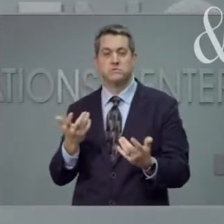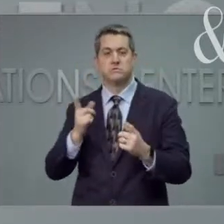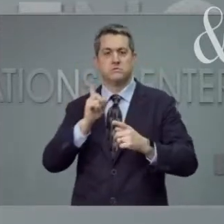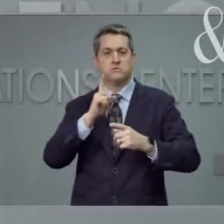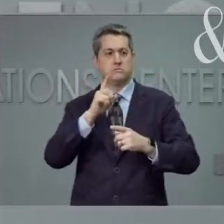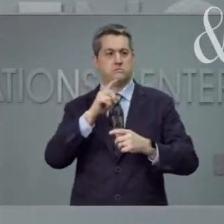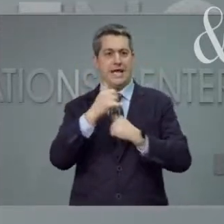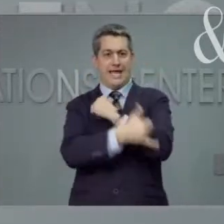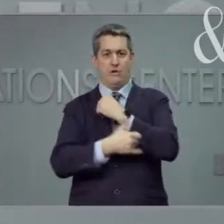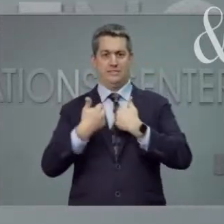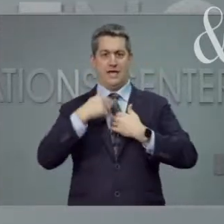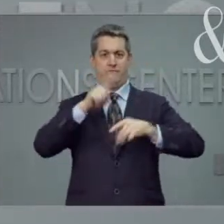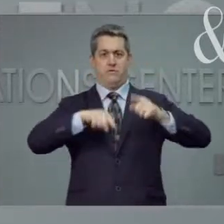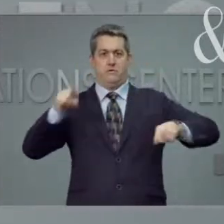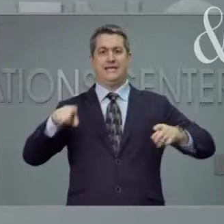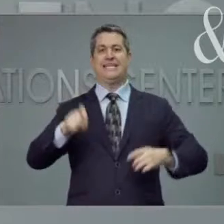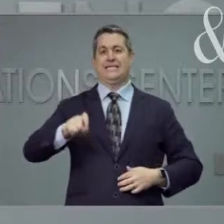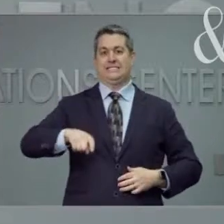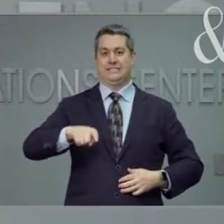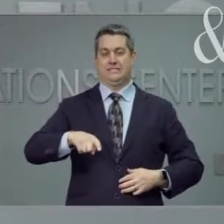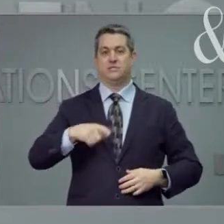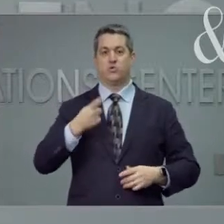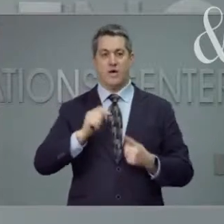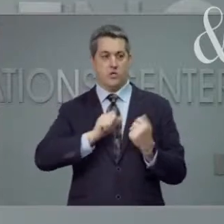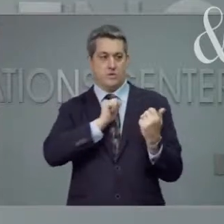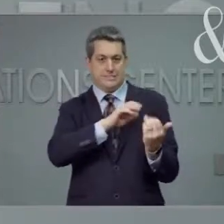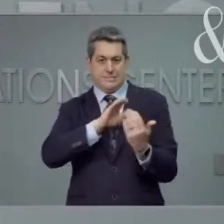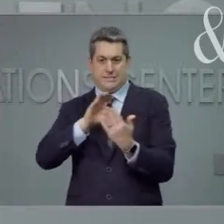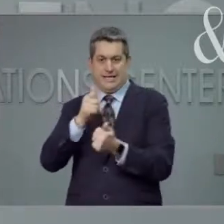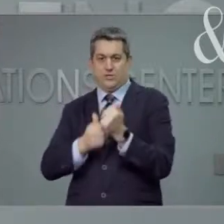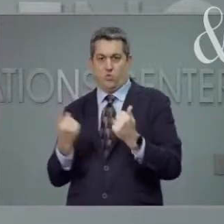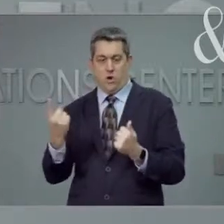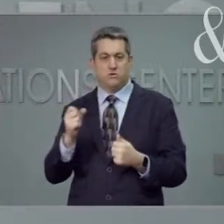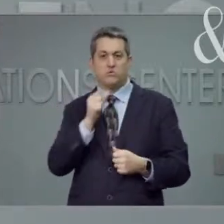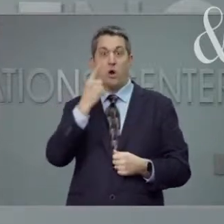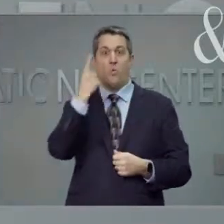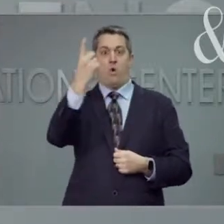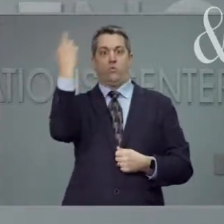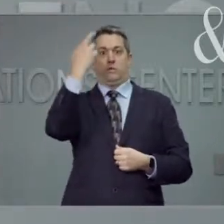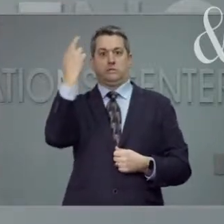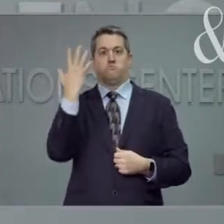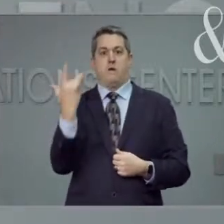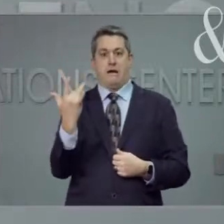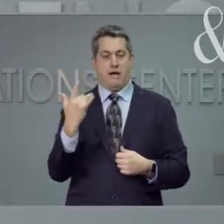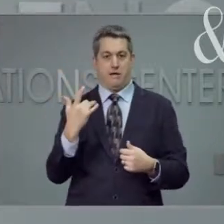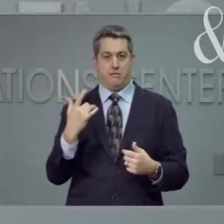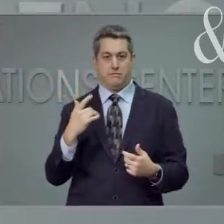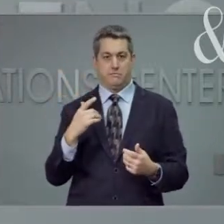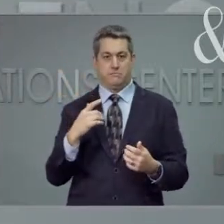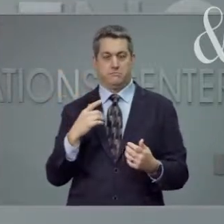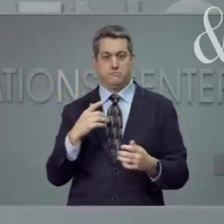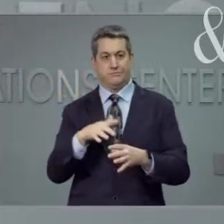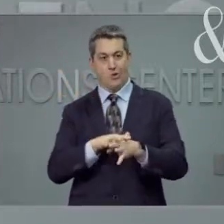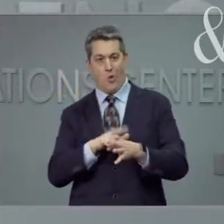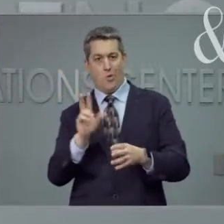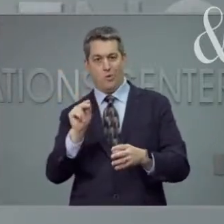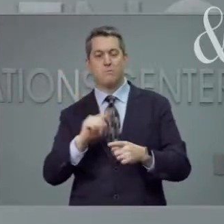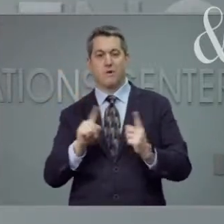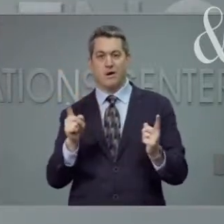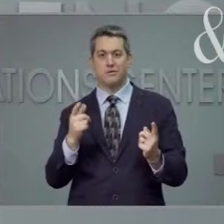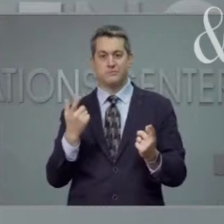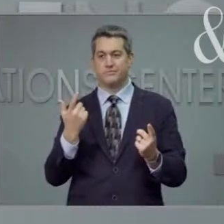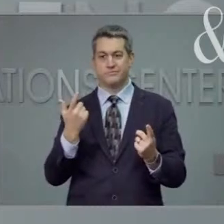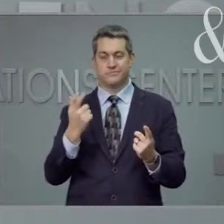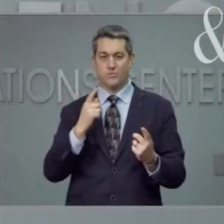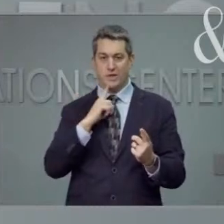want to provide whatever help that we can as we scale up our our activities here. So the myriad of